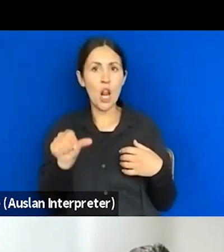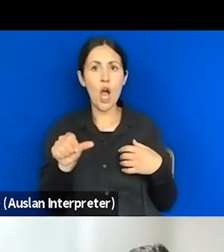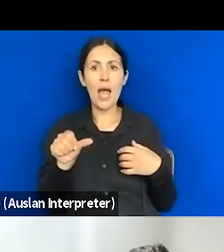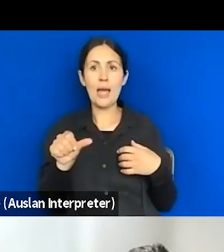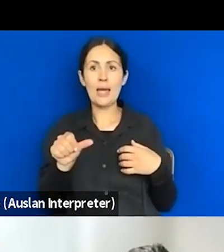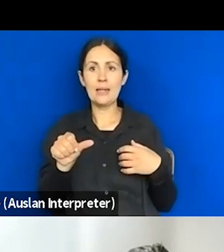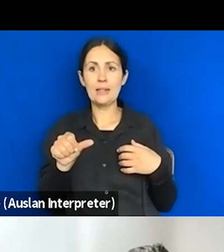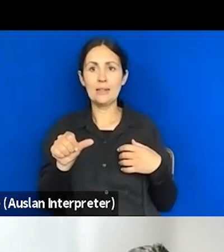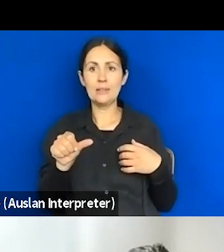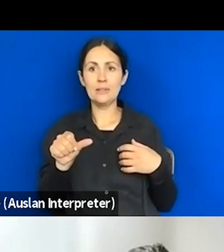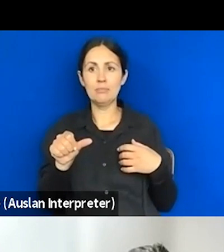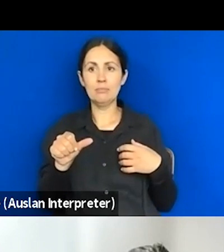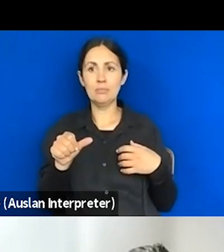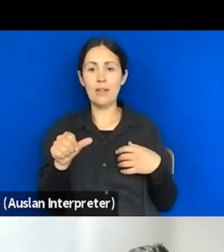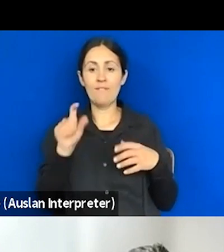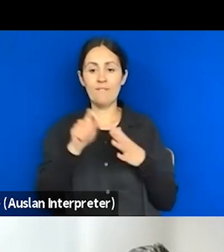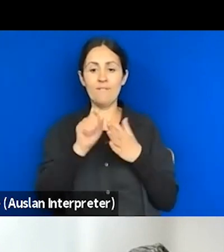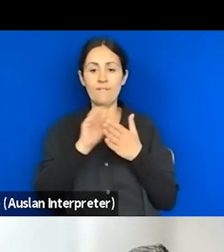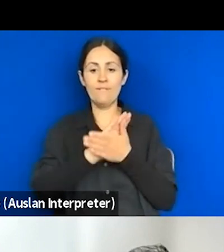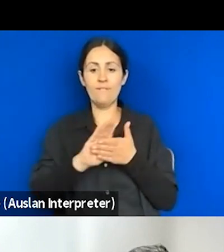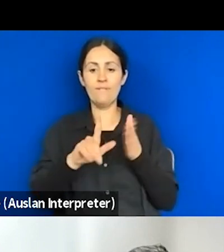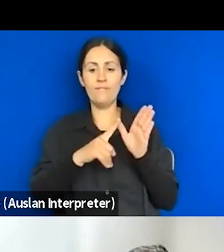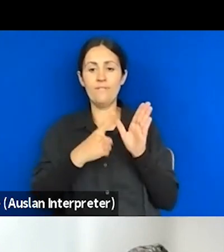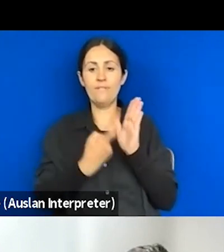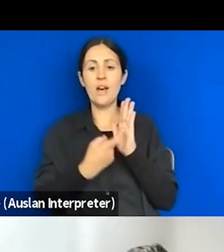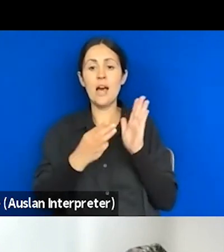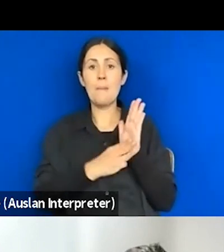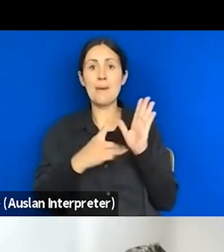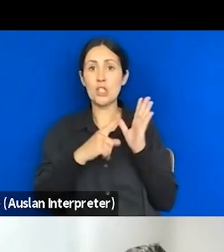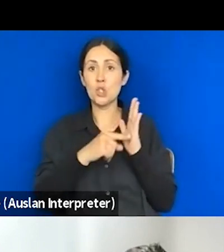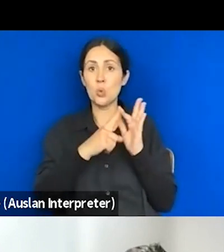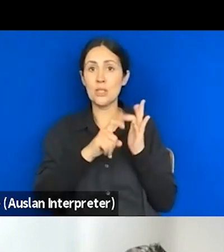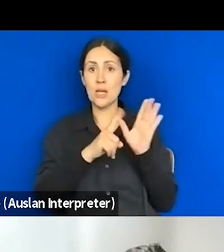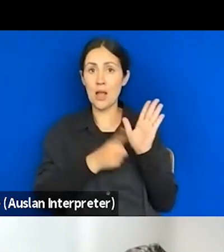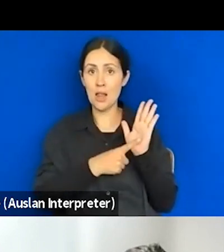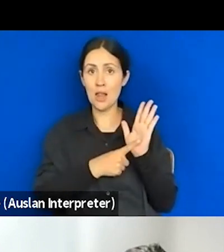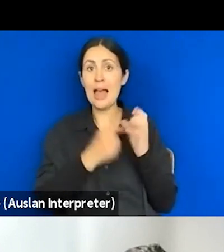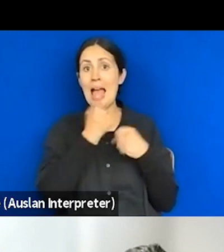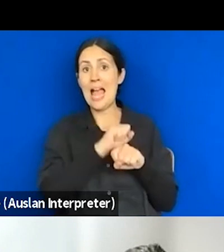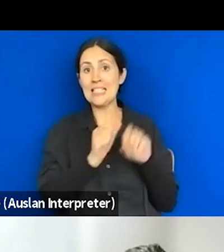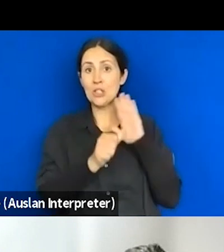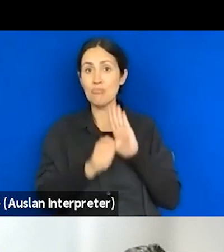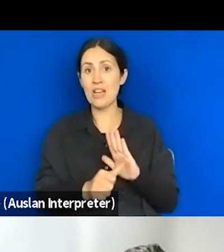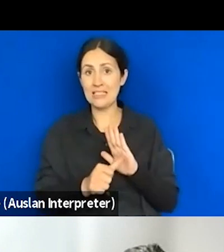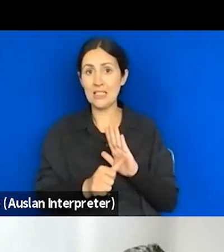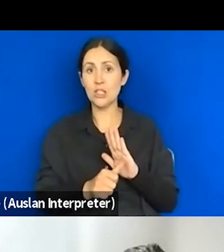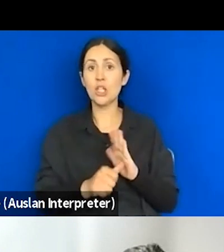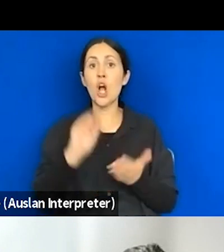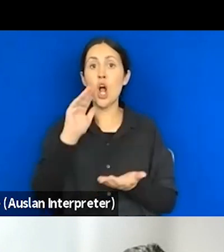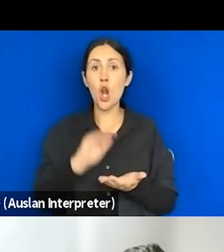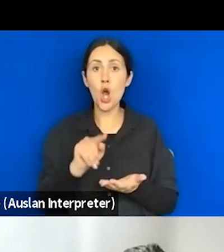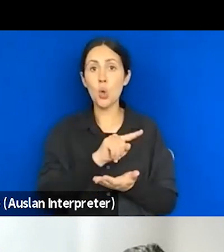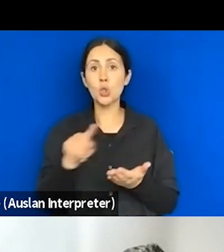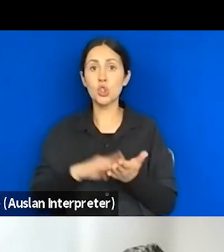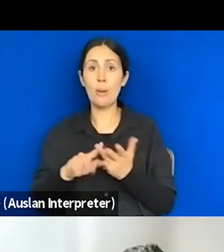massive uptake of pharmaceutical antidepressants. I mean, that would be fairly easy to insert kind of low to moderate use disorder